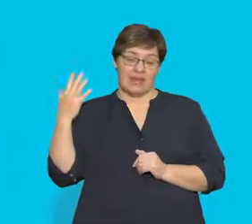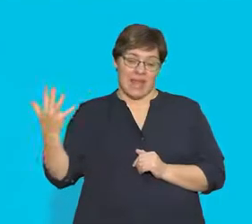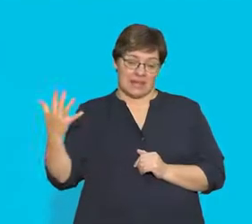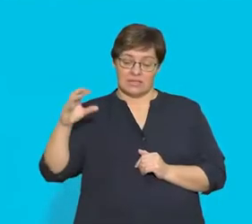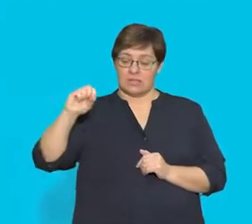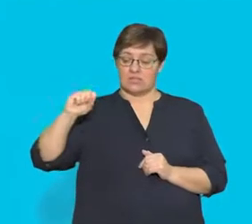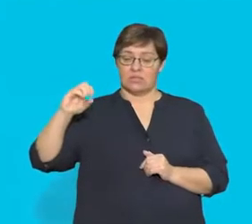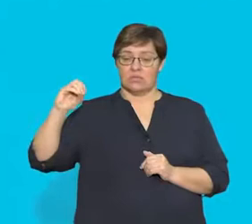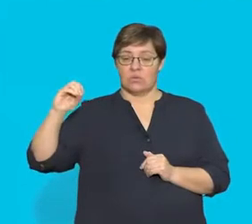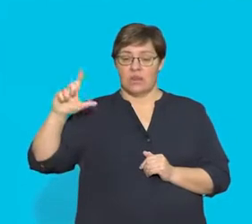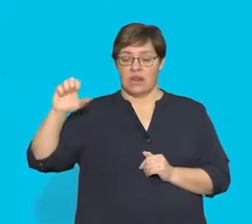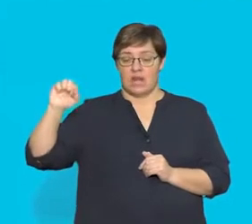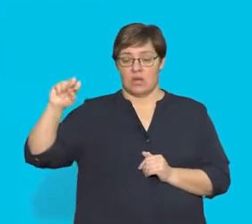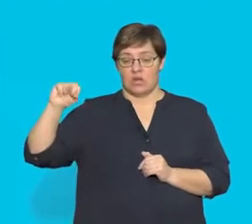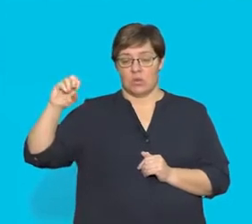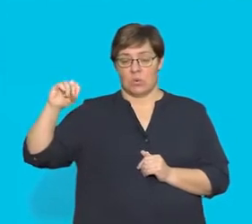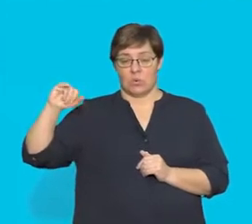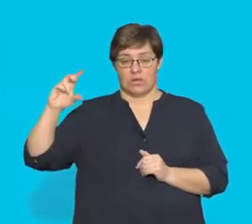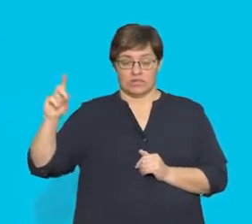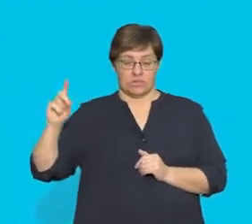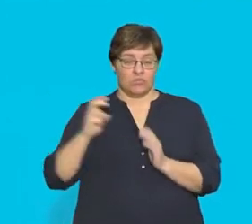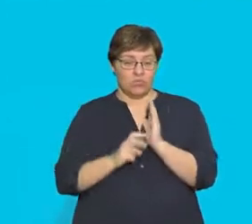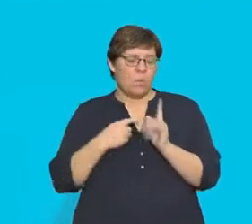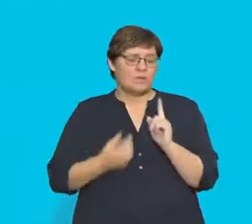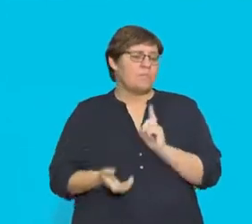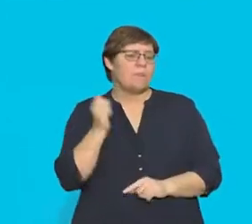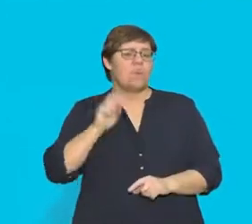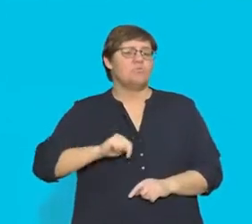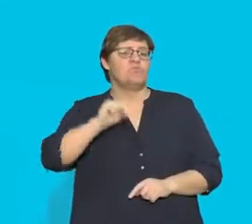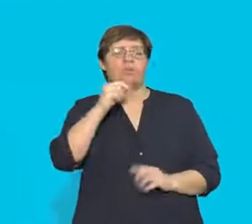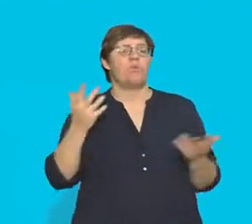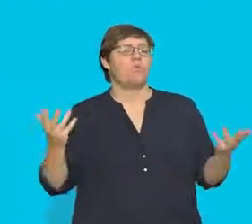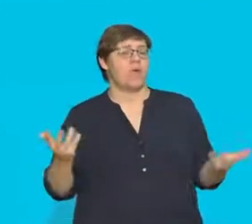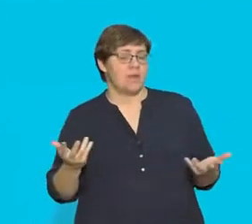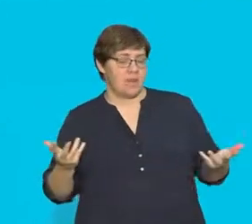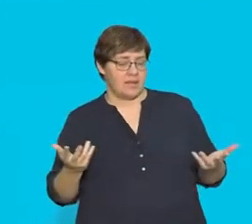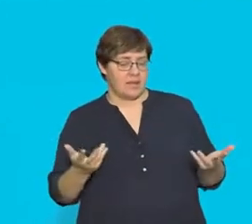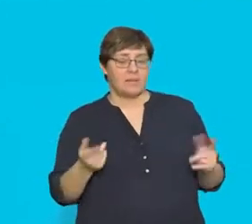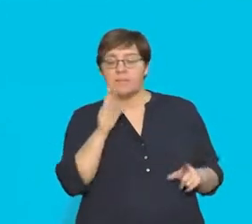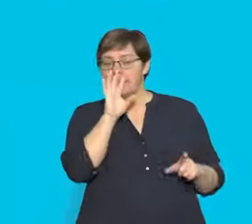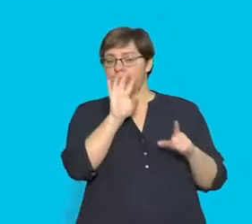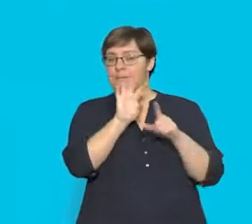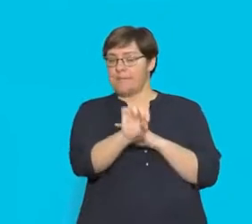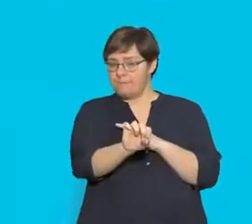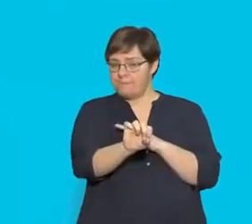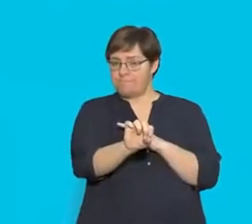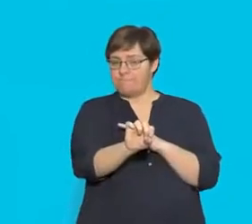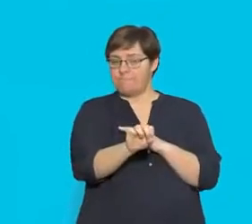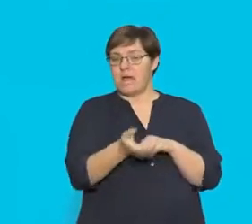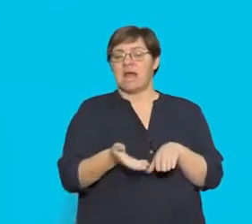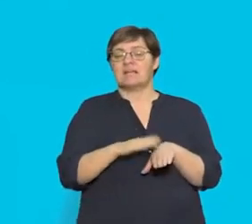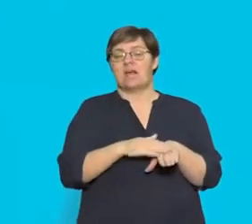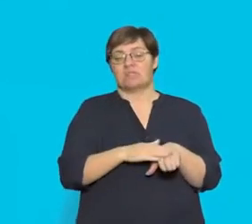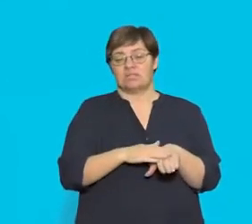to establish the direction of the North Pole, well, we'll need to be able to recognize the direction